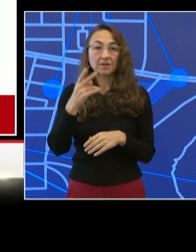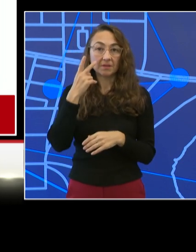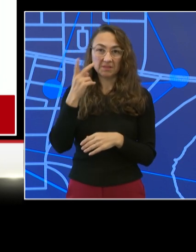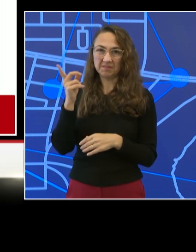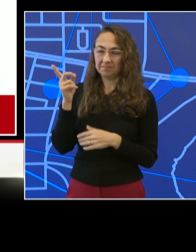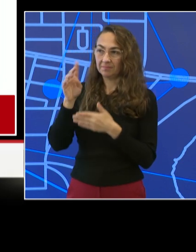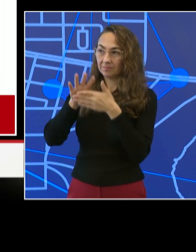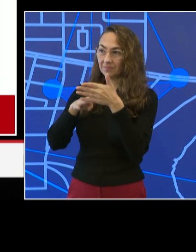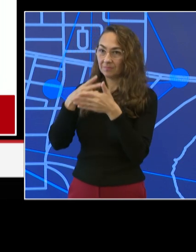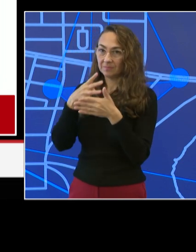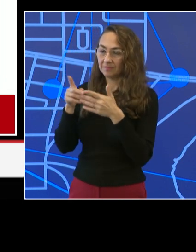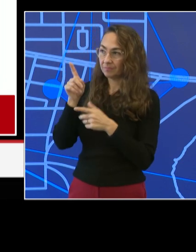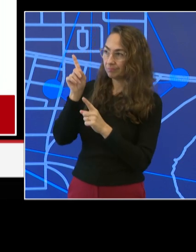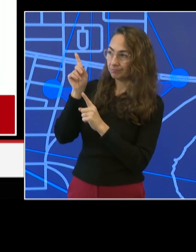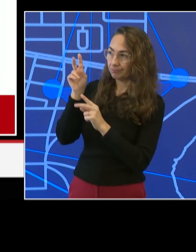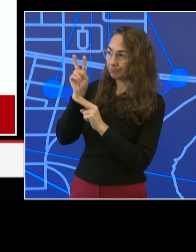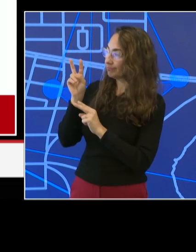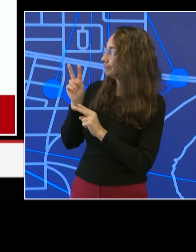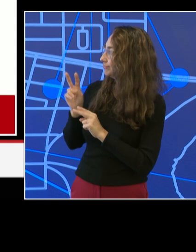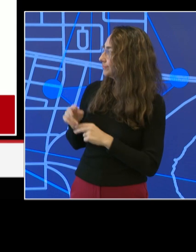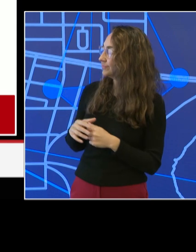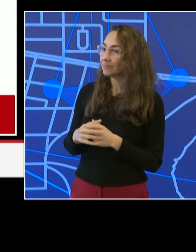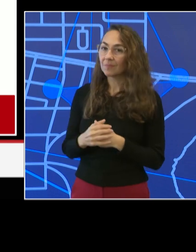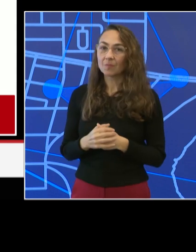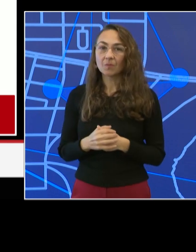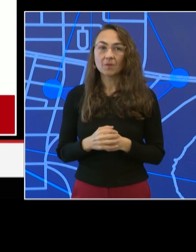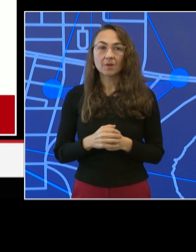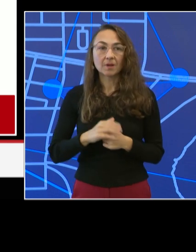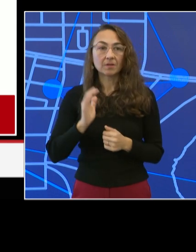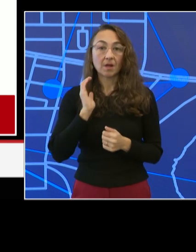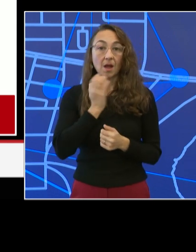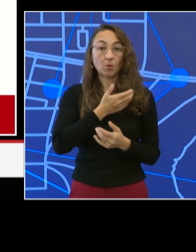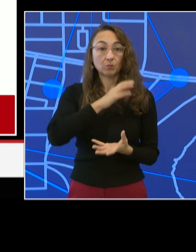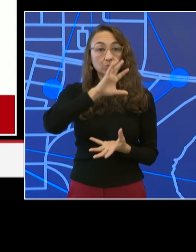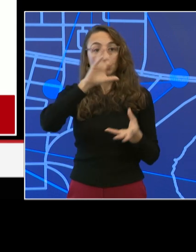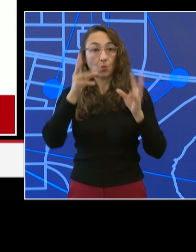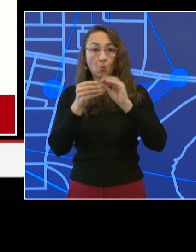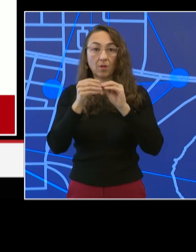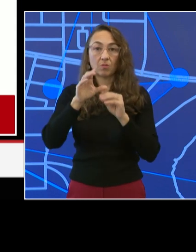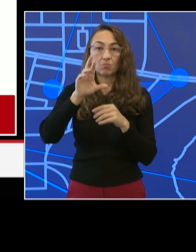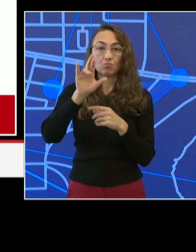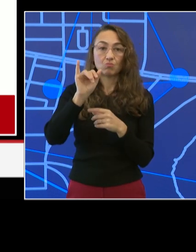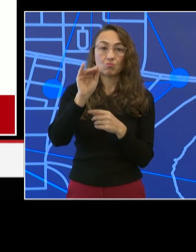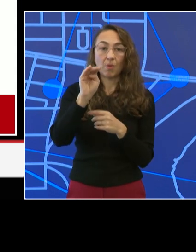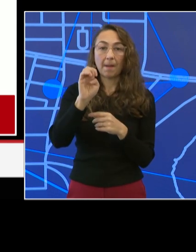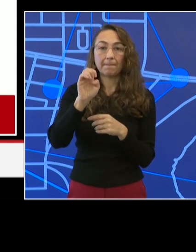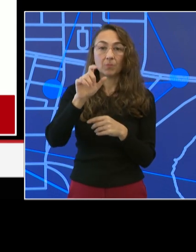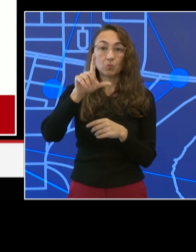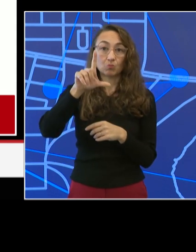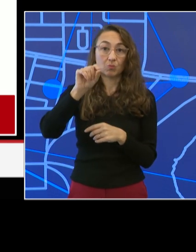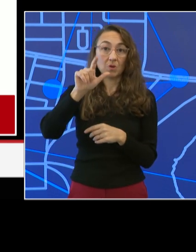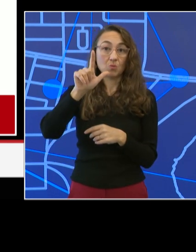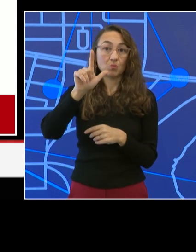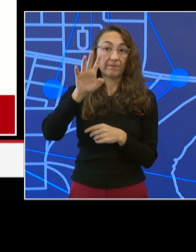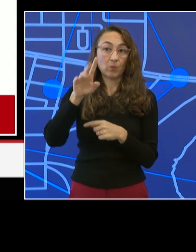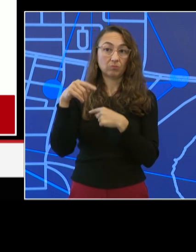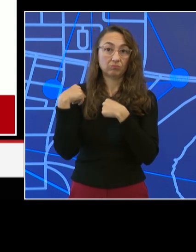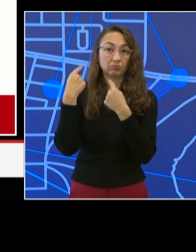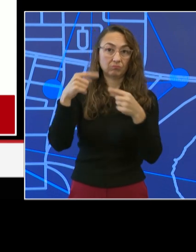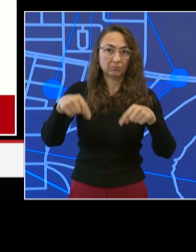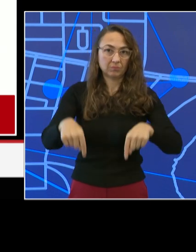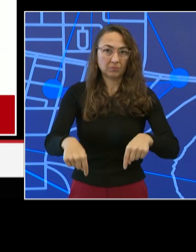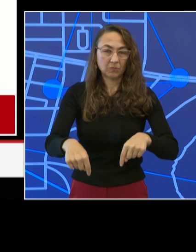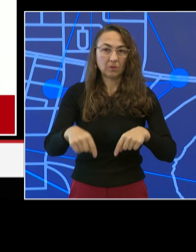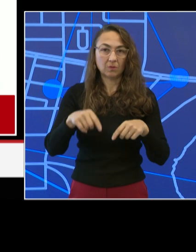a 20% drop in burglary. Our total crime in 2024 in Washington is down 13% compared